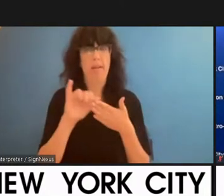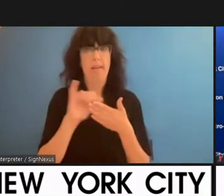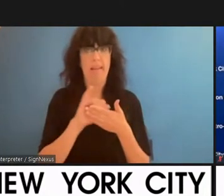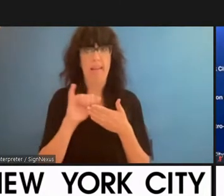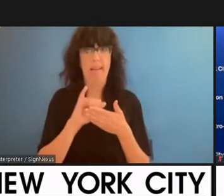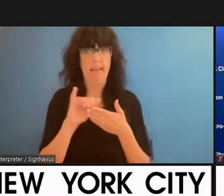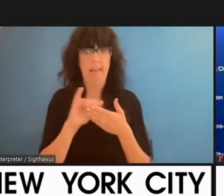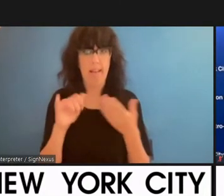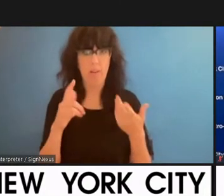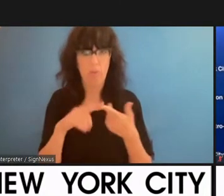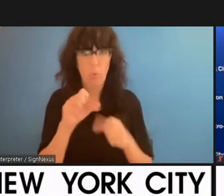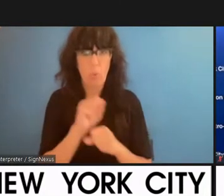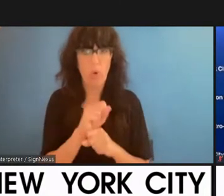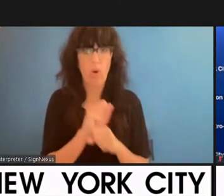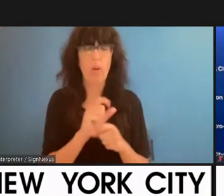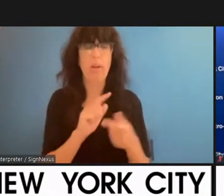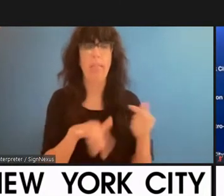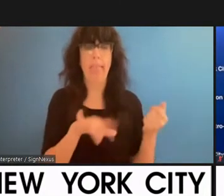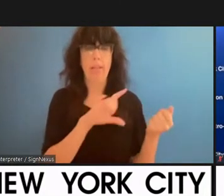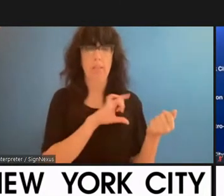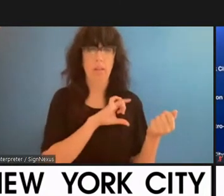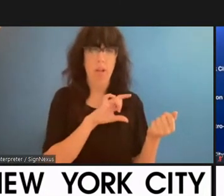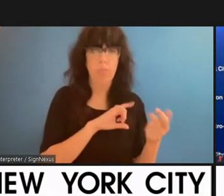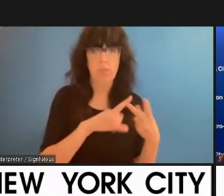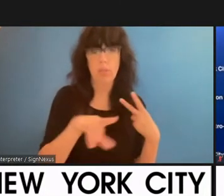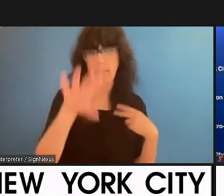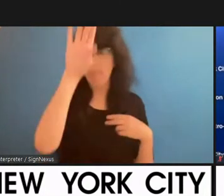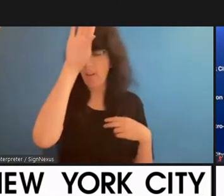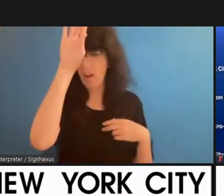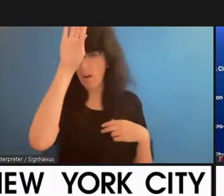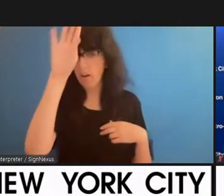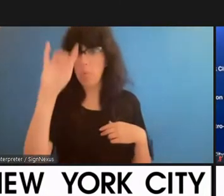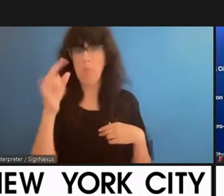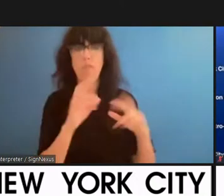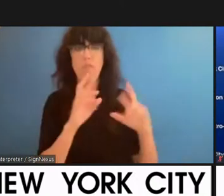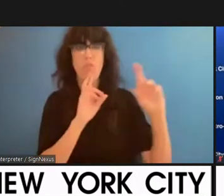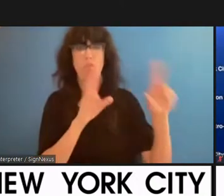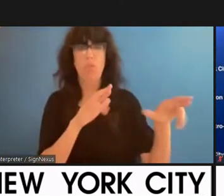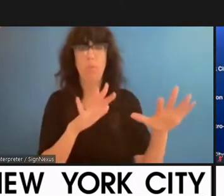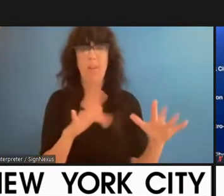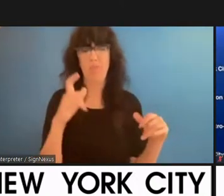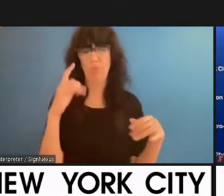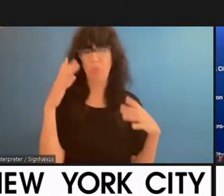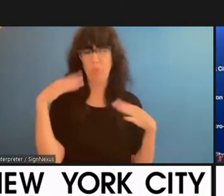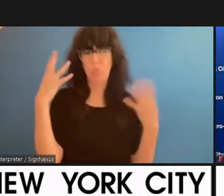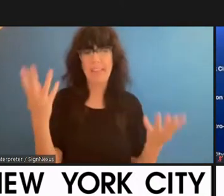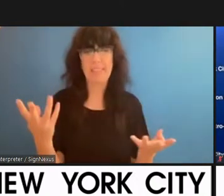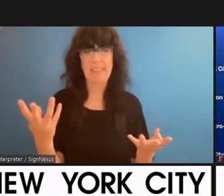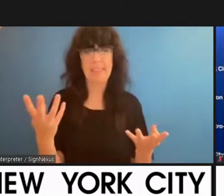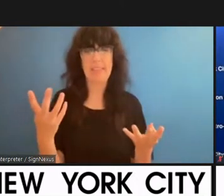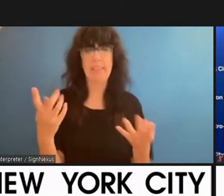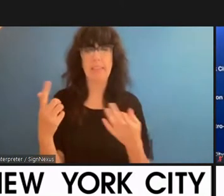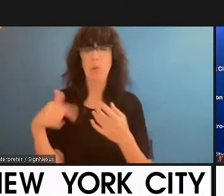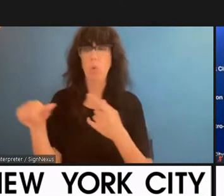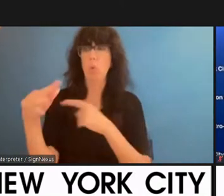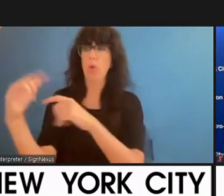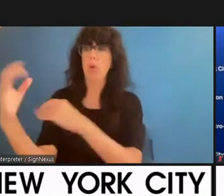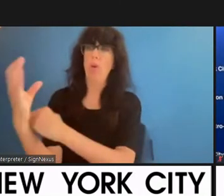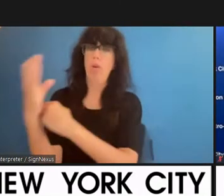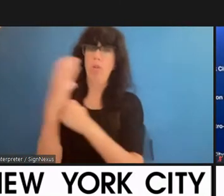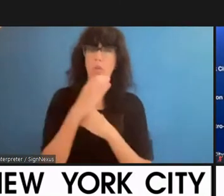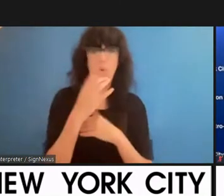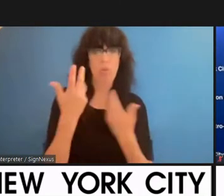firefighters first responders um it's totally insane we are forced to cross it over the tappan zee